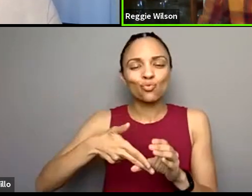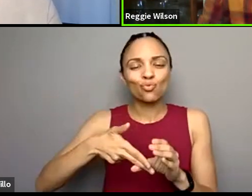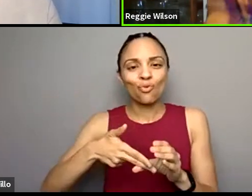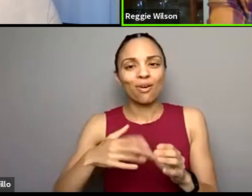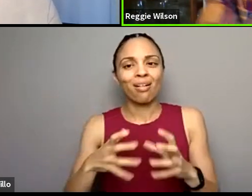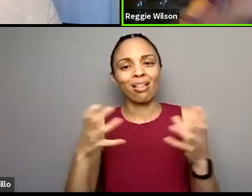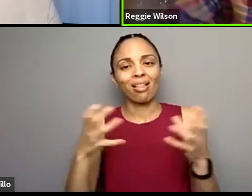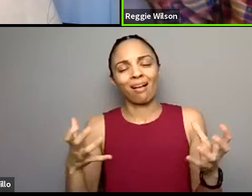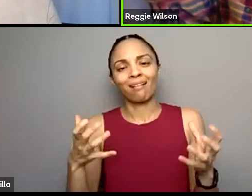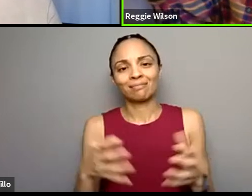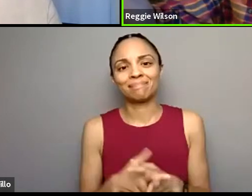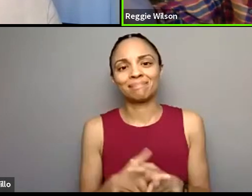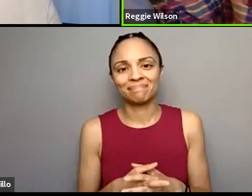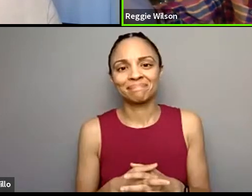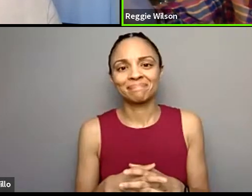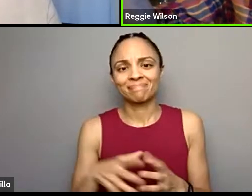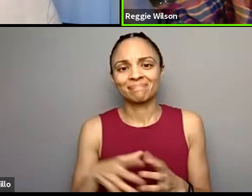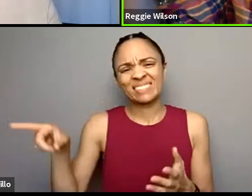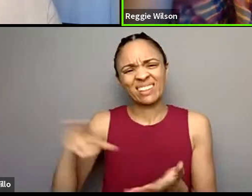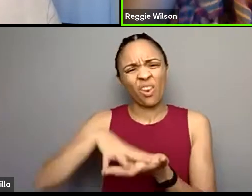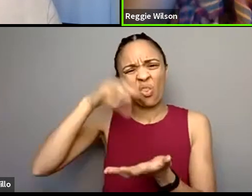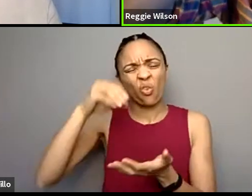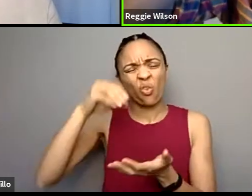he moved on, went to,